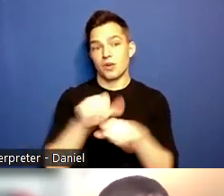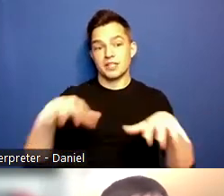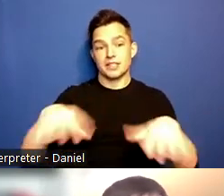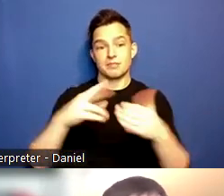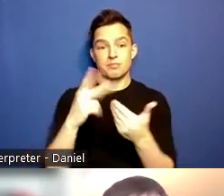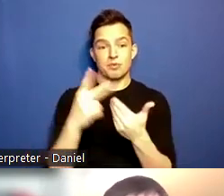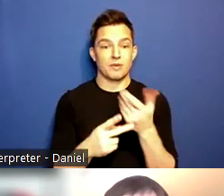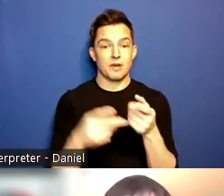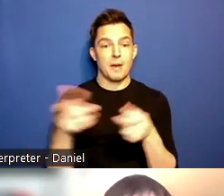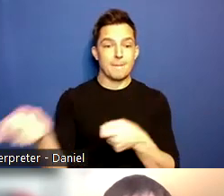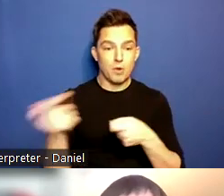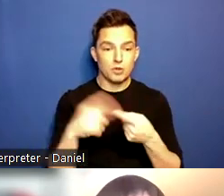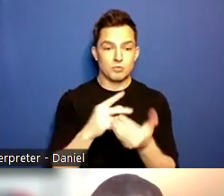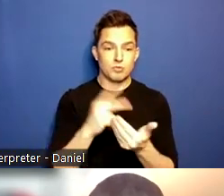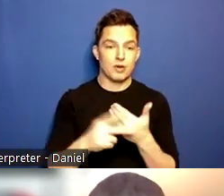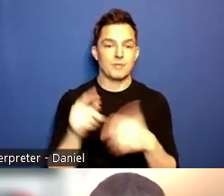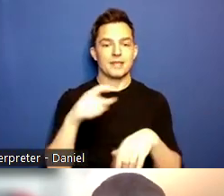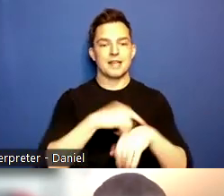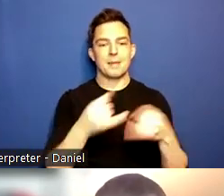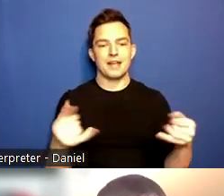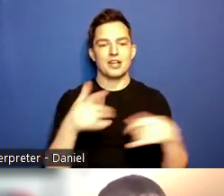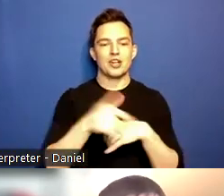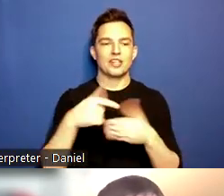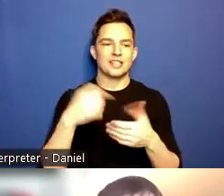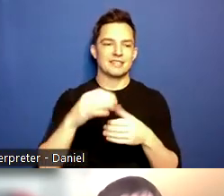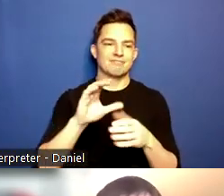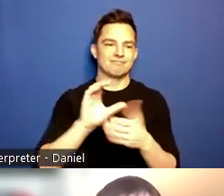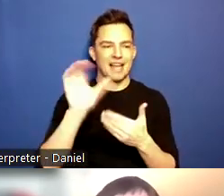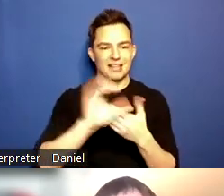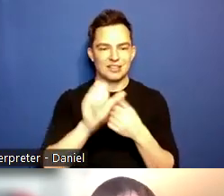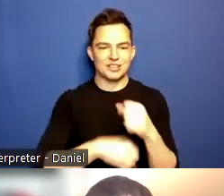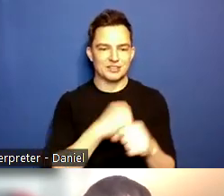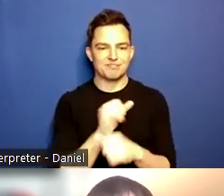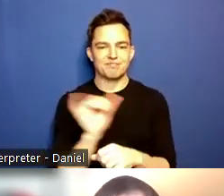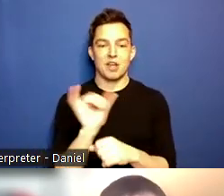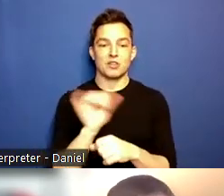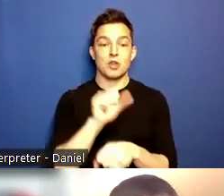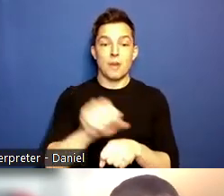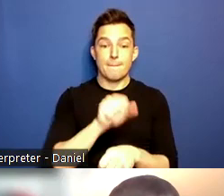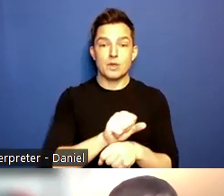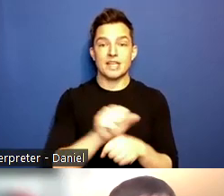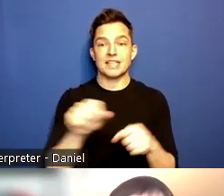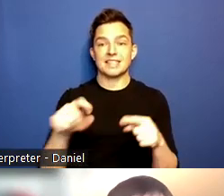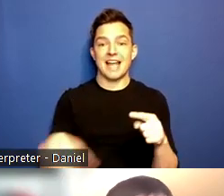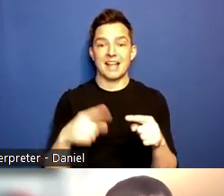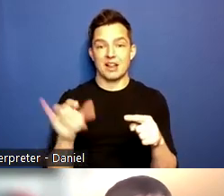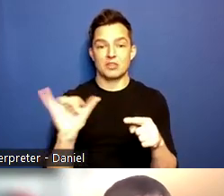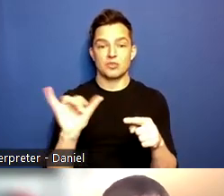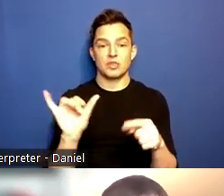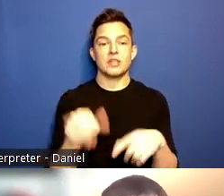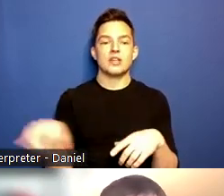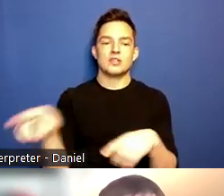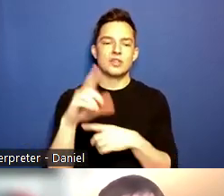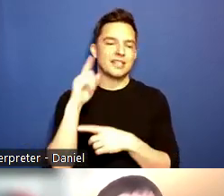timeline earlier in the calendar year and the booking cycle so that presenters can apply and hear back about funding